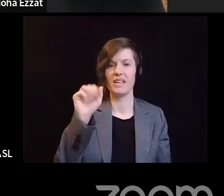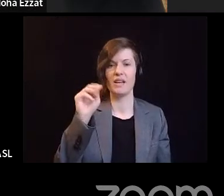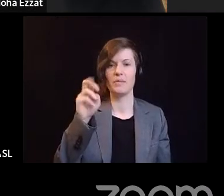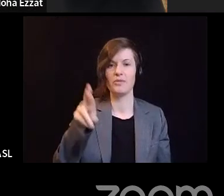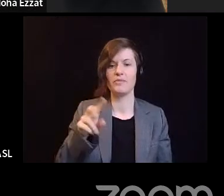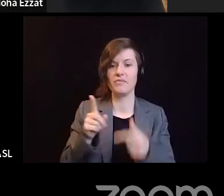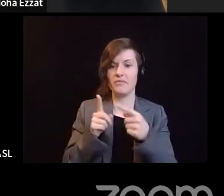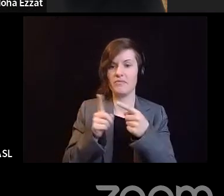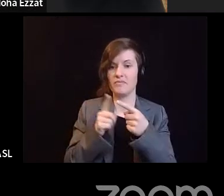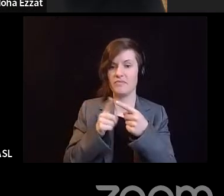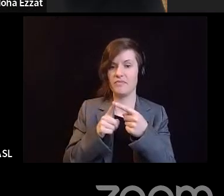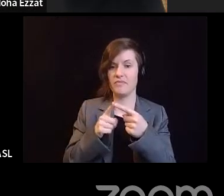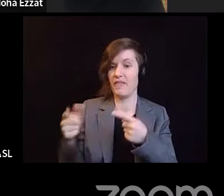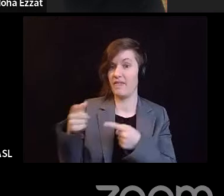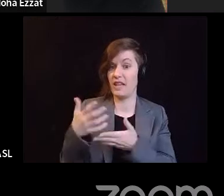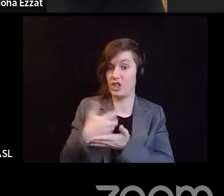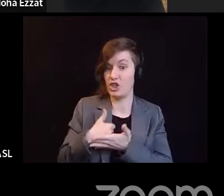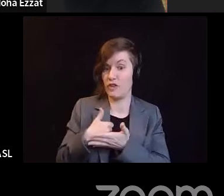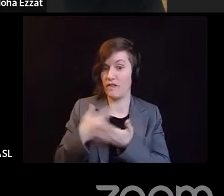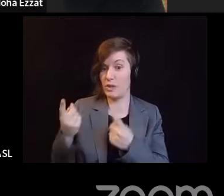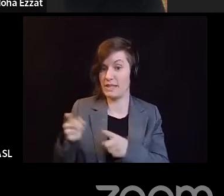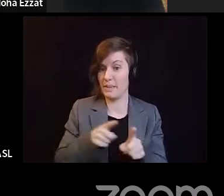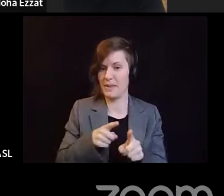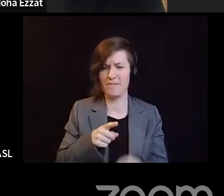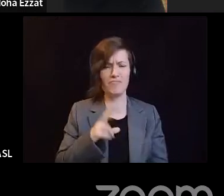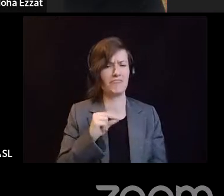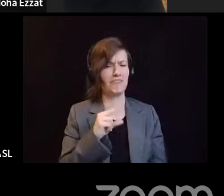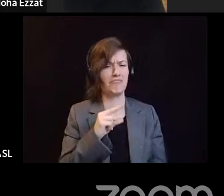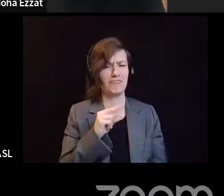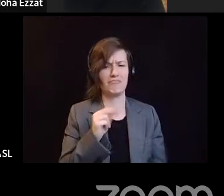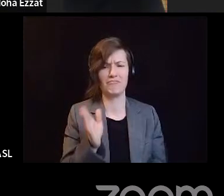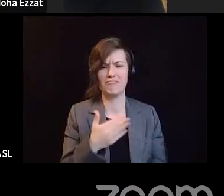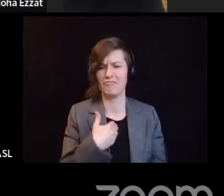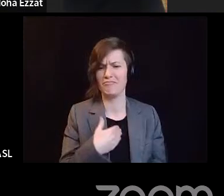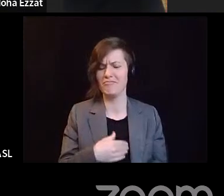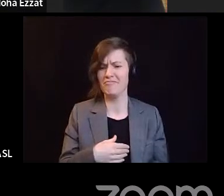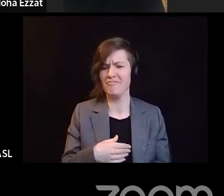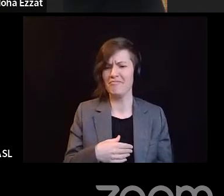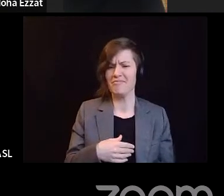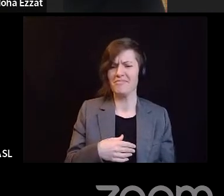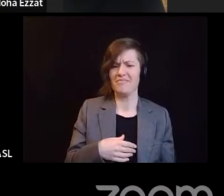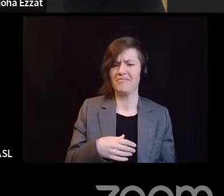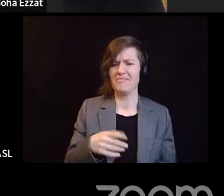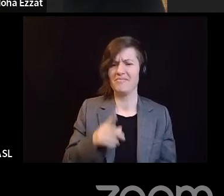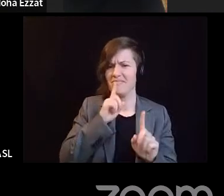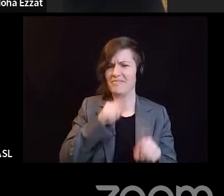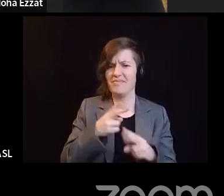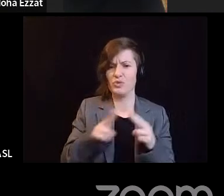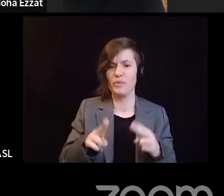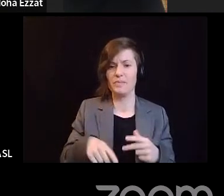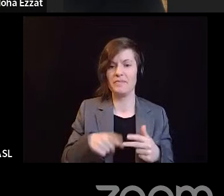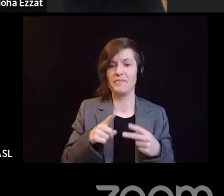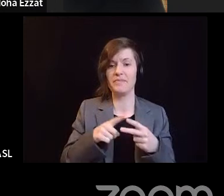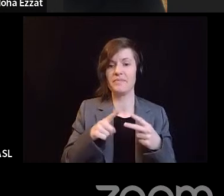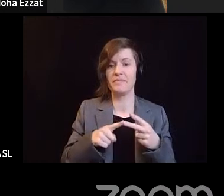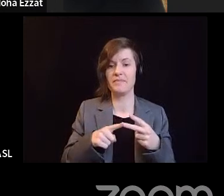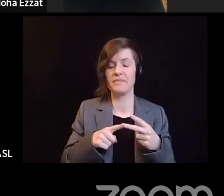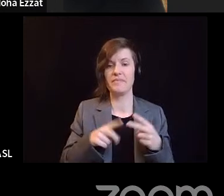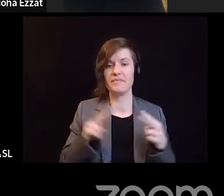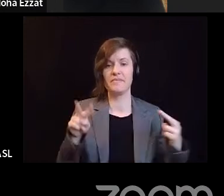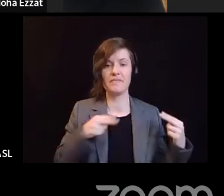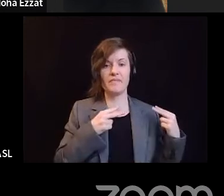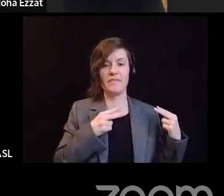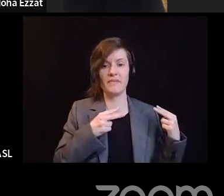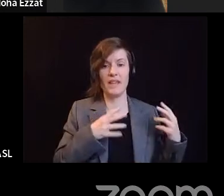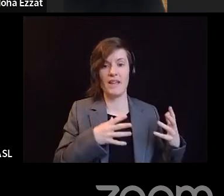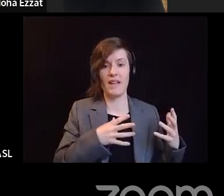do they deserve what's happening? No. I'll just try to answer you quickly. Is it, are they asking for sympathy from folk? Is this all